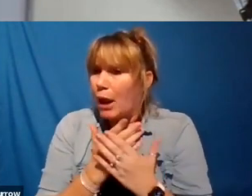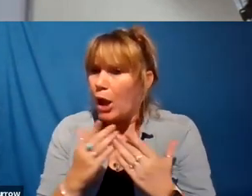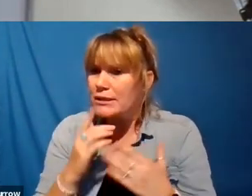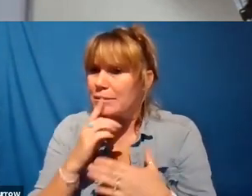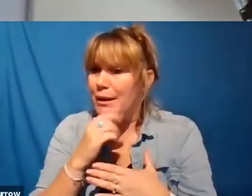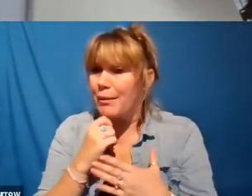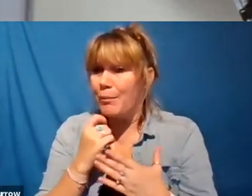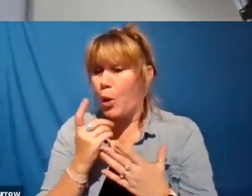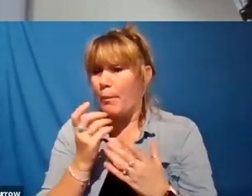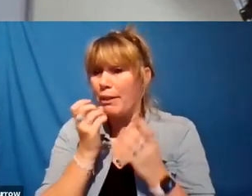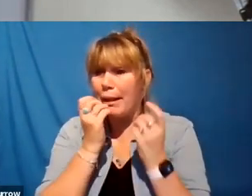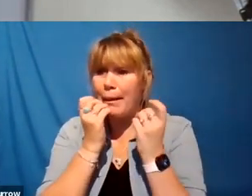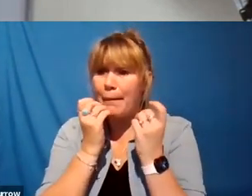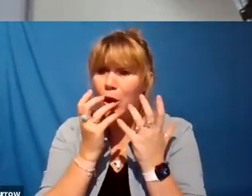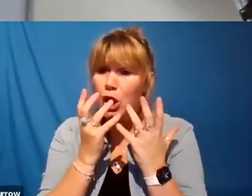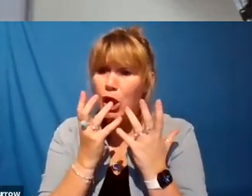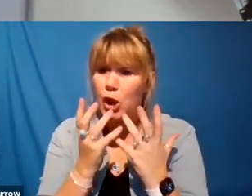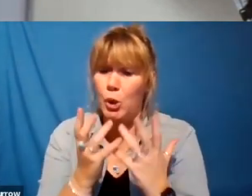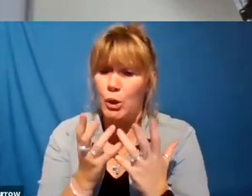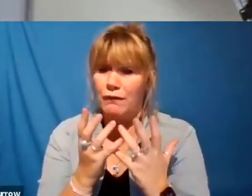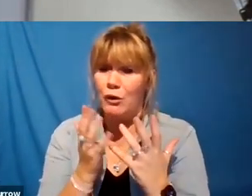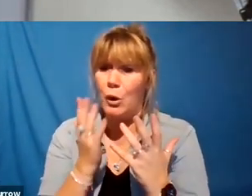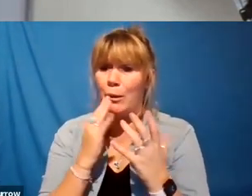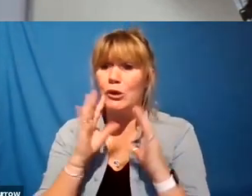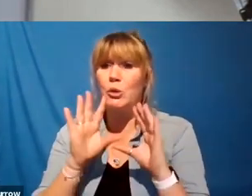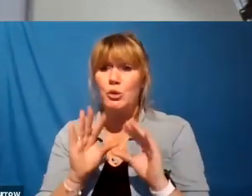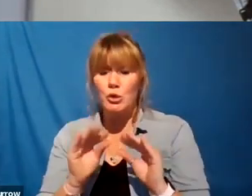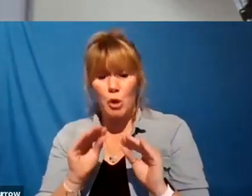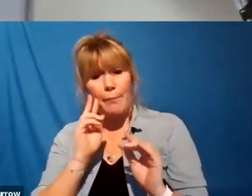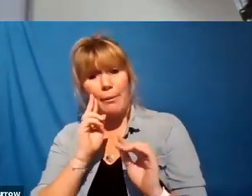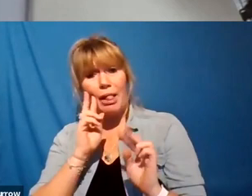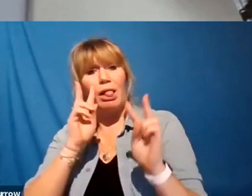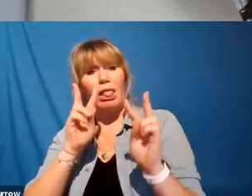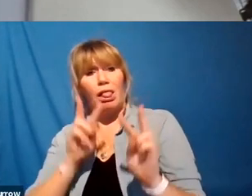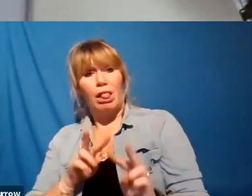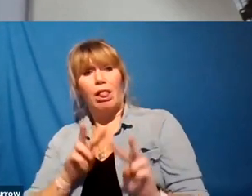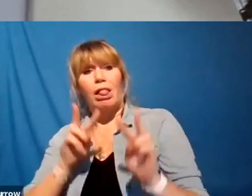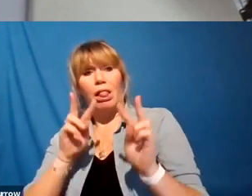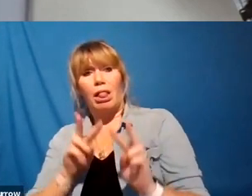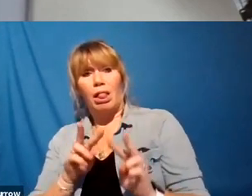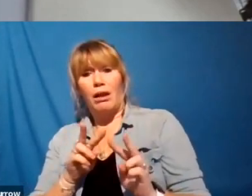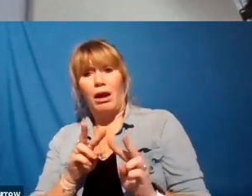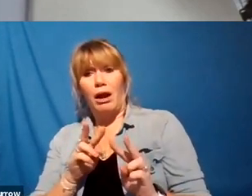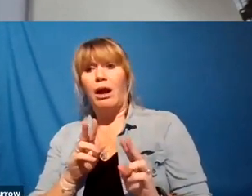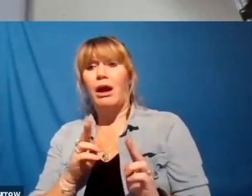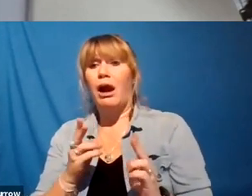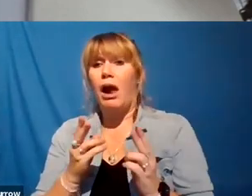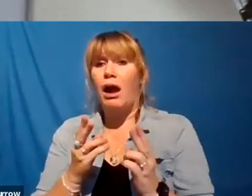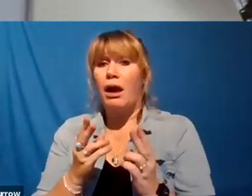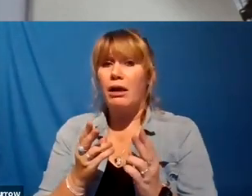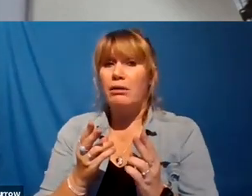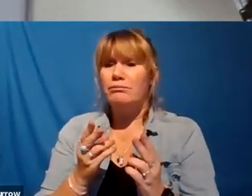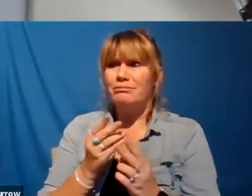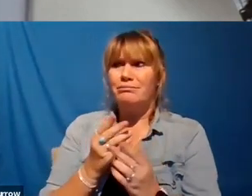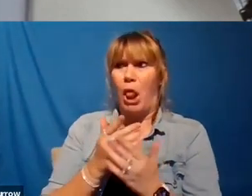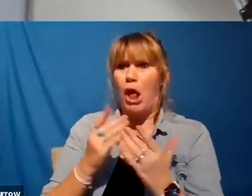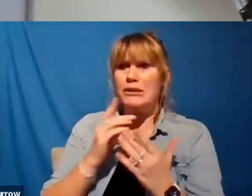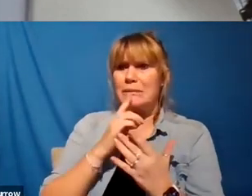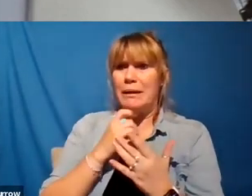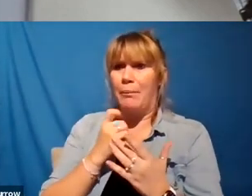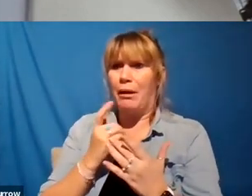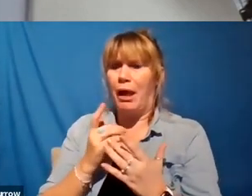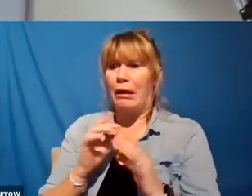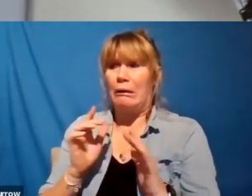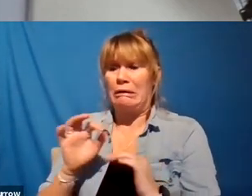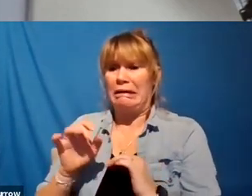fascinating once you actually stop and look at them. Kind of so often people feel instant revulsion at the thought of insects,